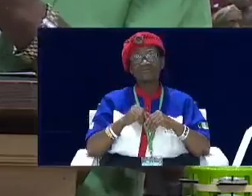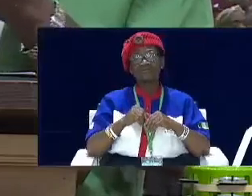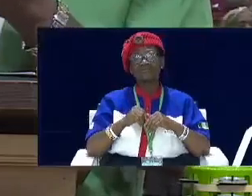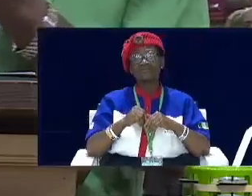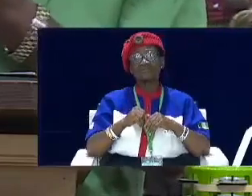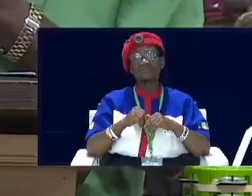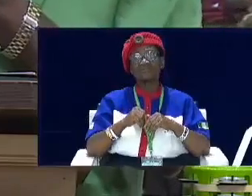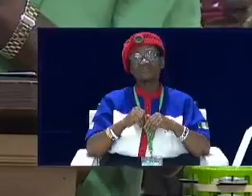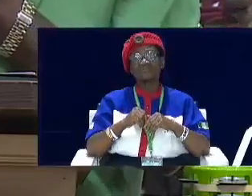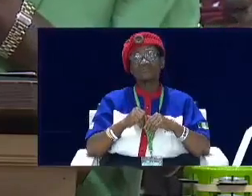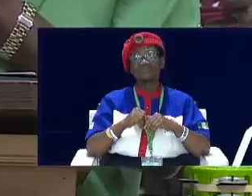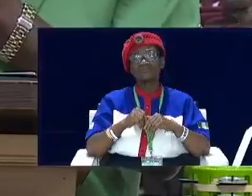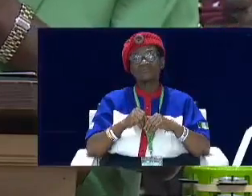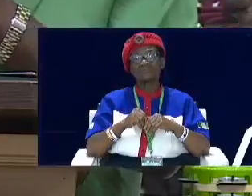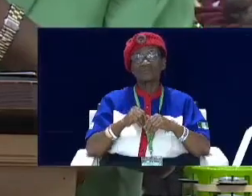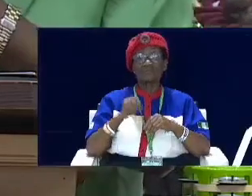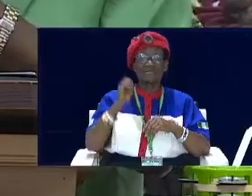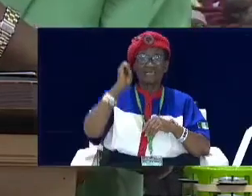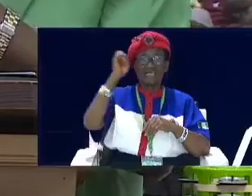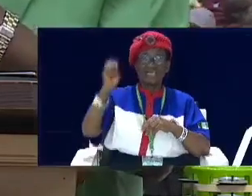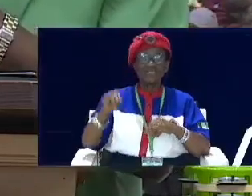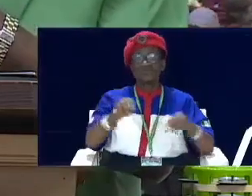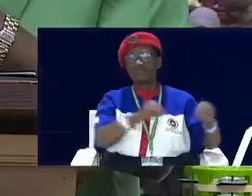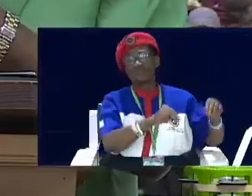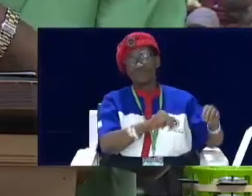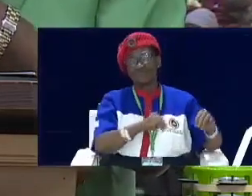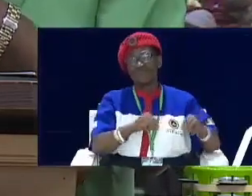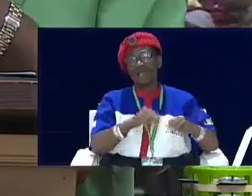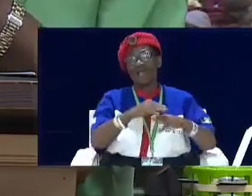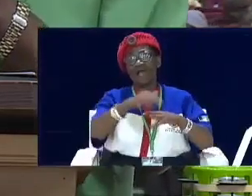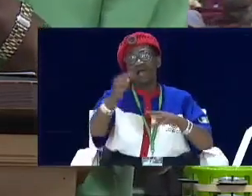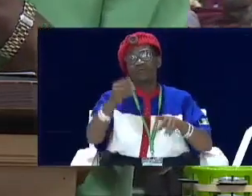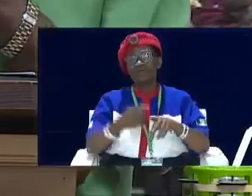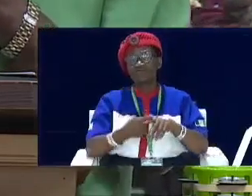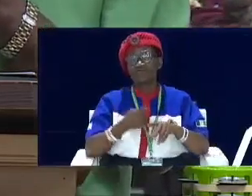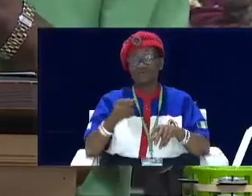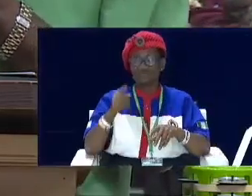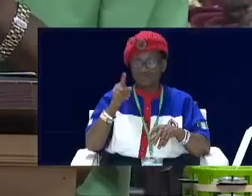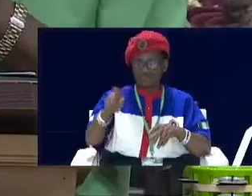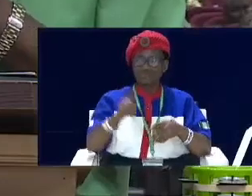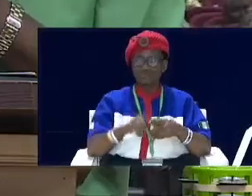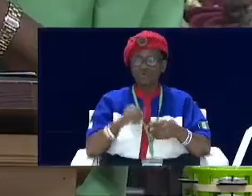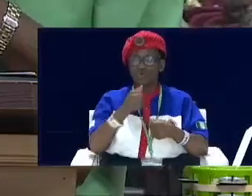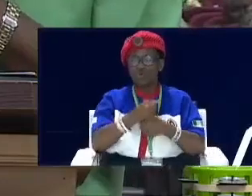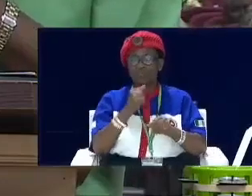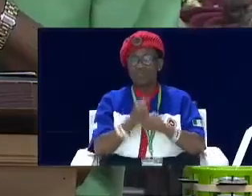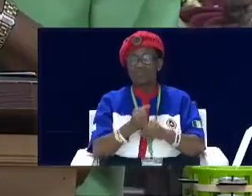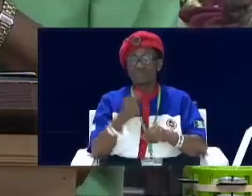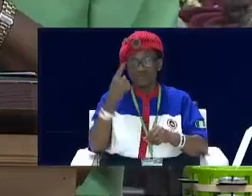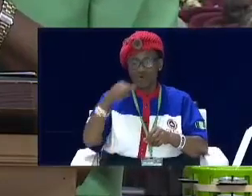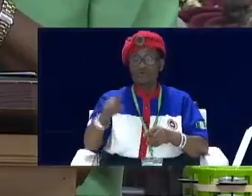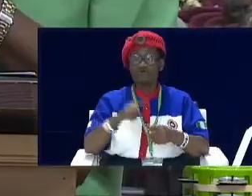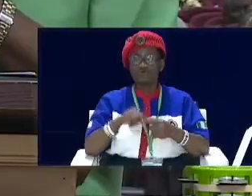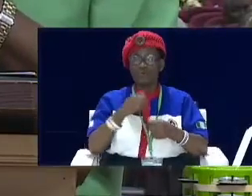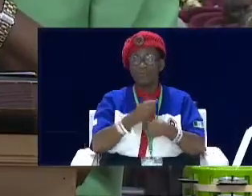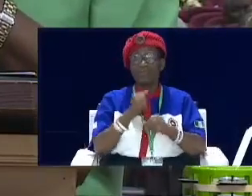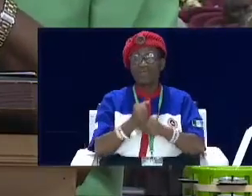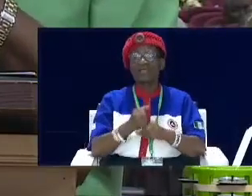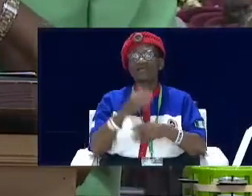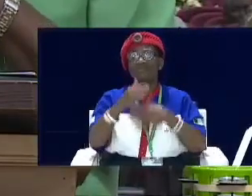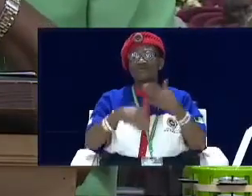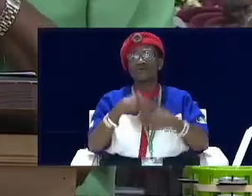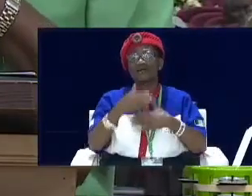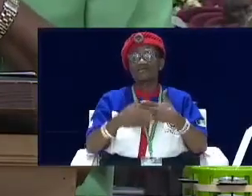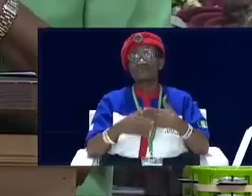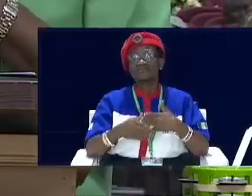it has to be moved out of the way for you to make progress. Nitori ani lati pale mo kuro nle ko to ko ba le ri igbega.